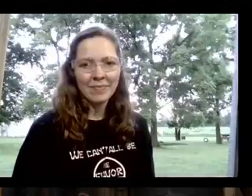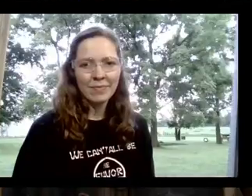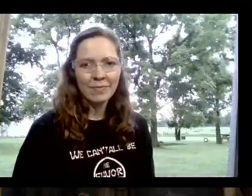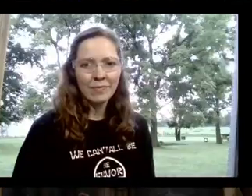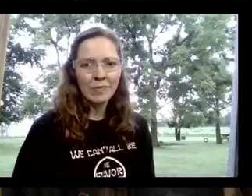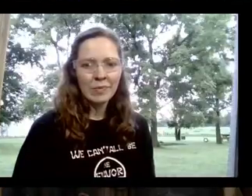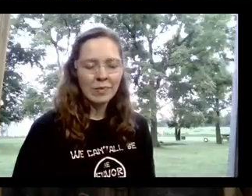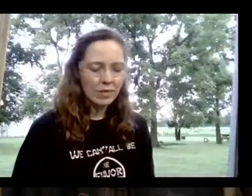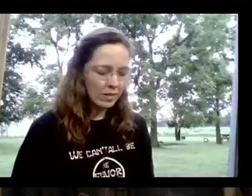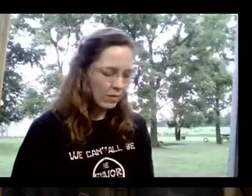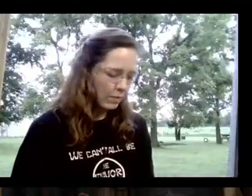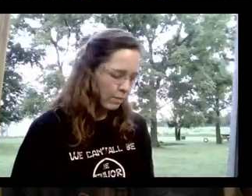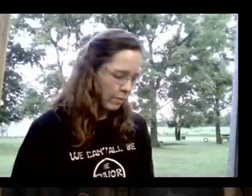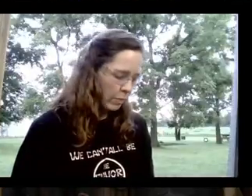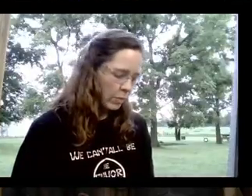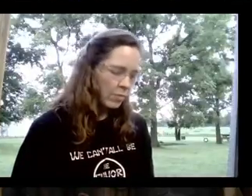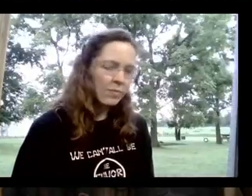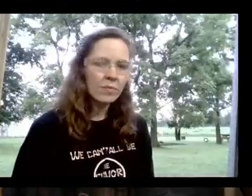have the time to do that